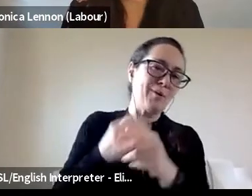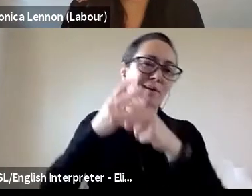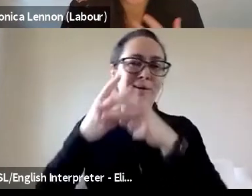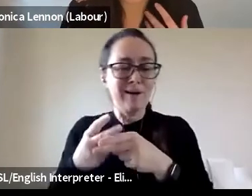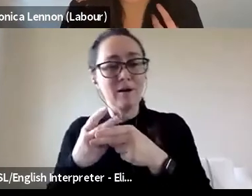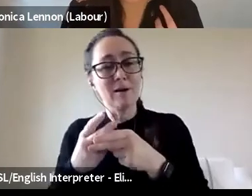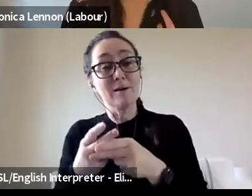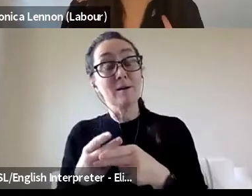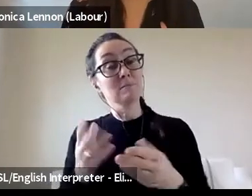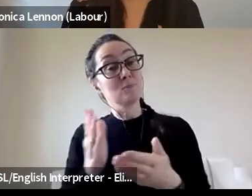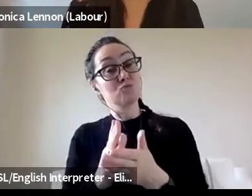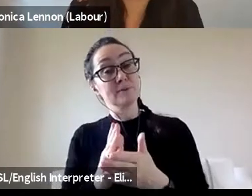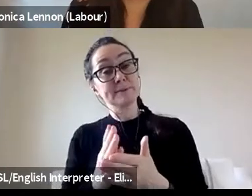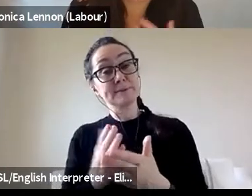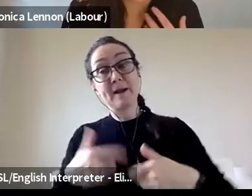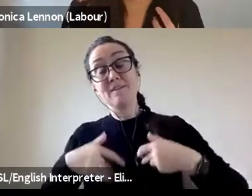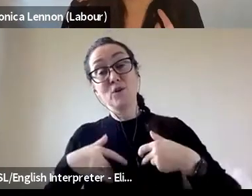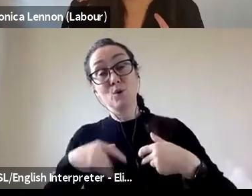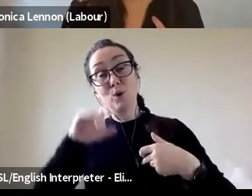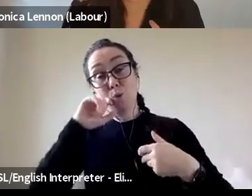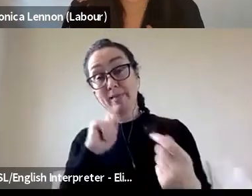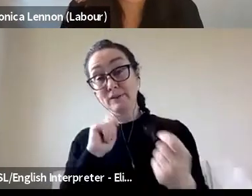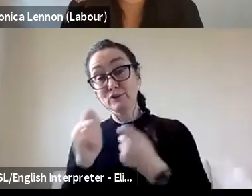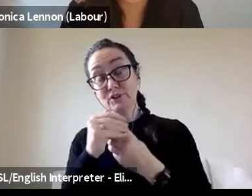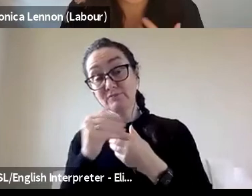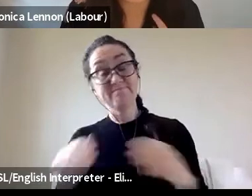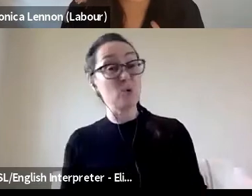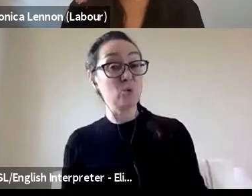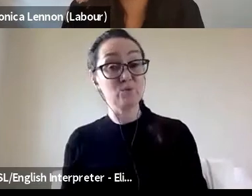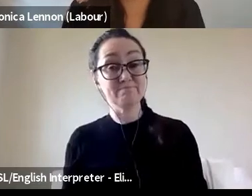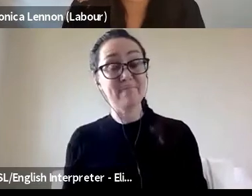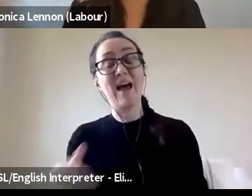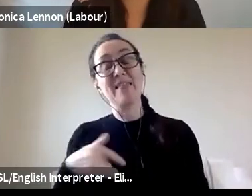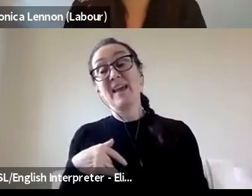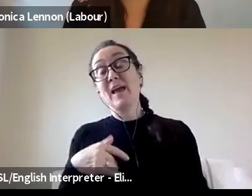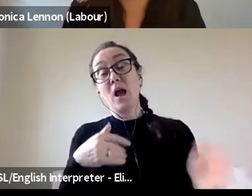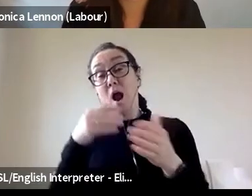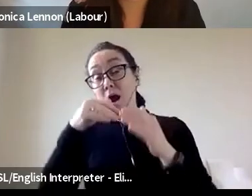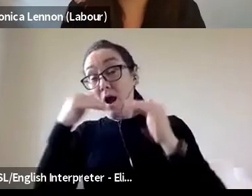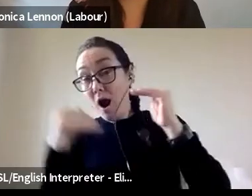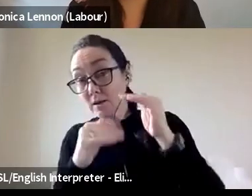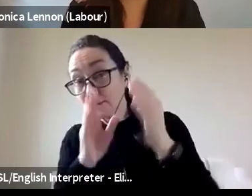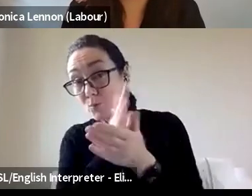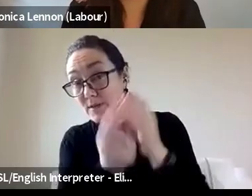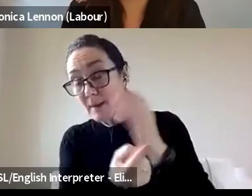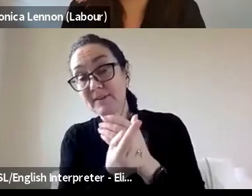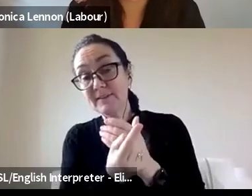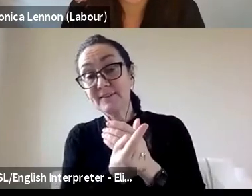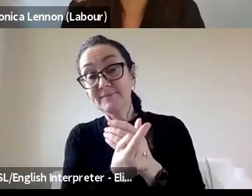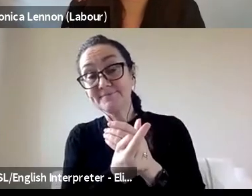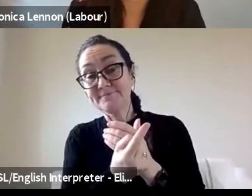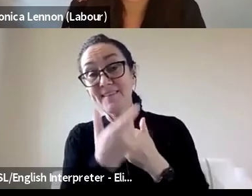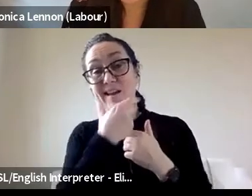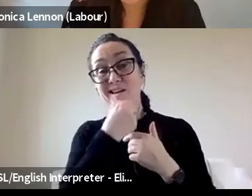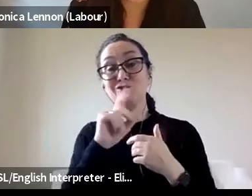lot changing, and I think at the heart of it, it comes down to gender inequality, because the vast majority of unpaid carers